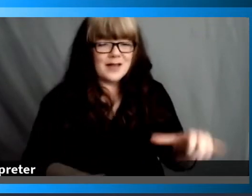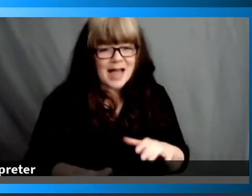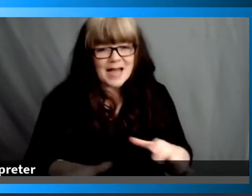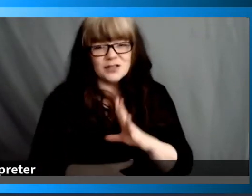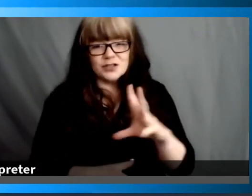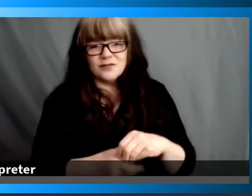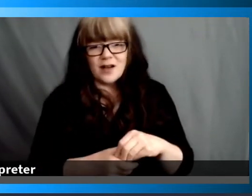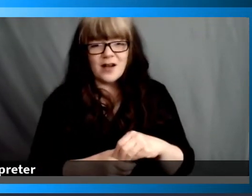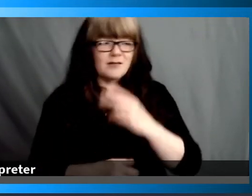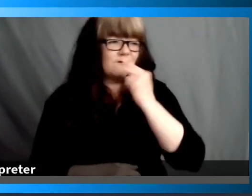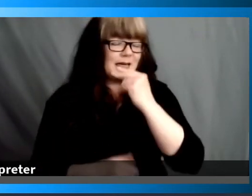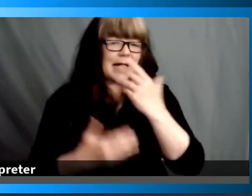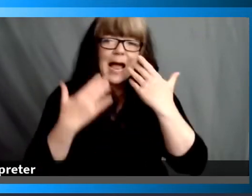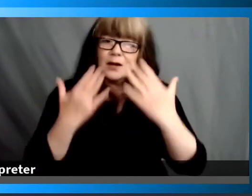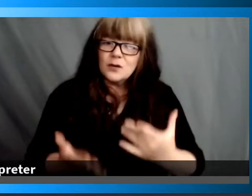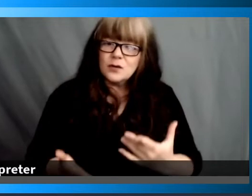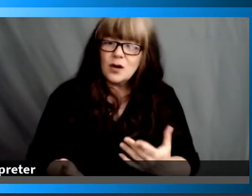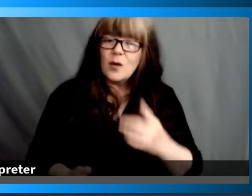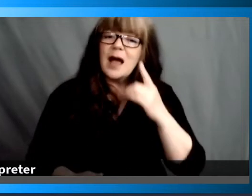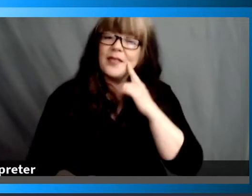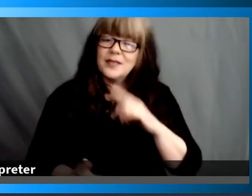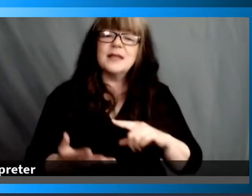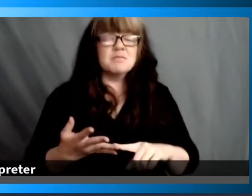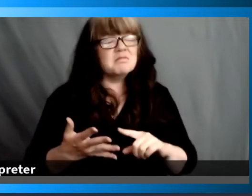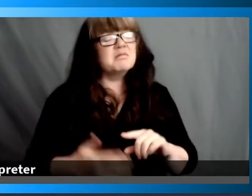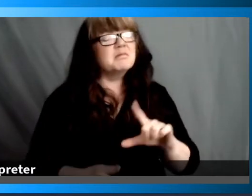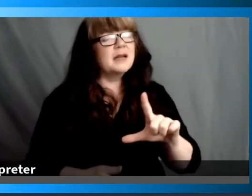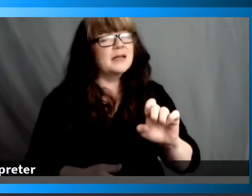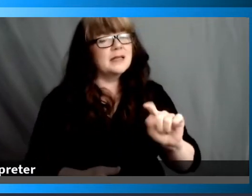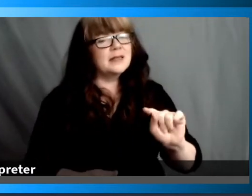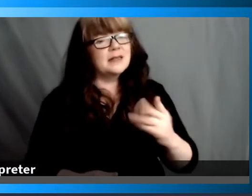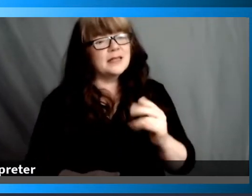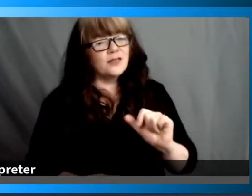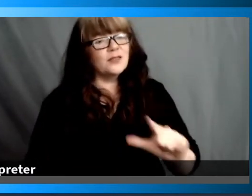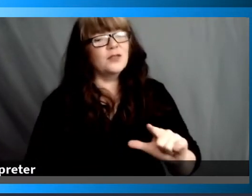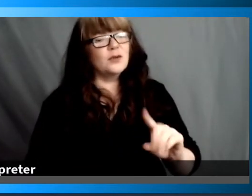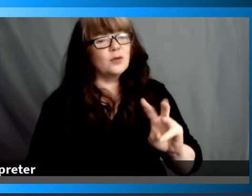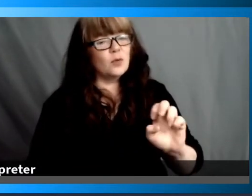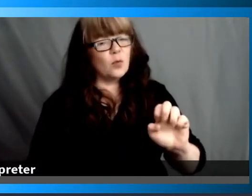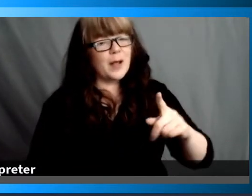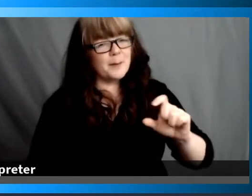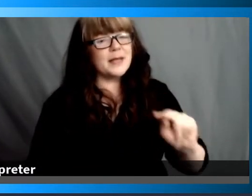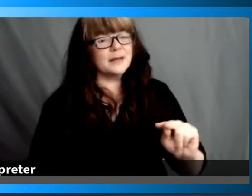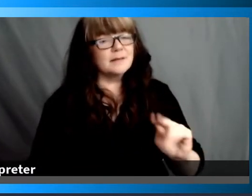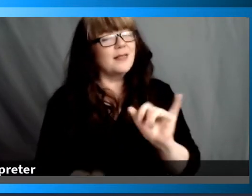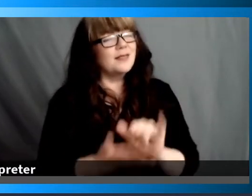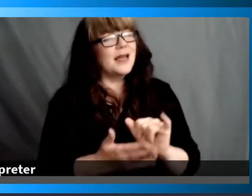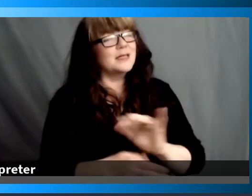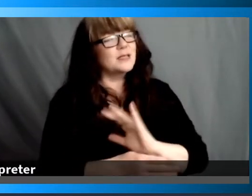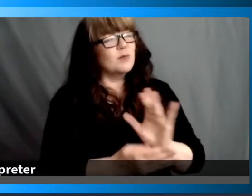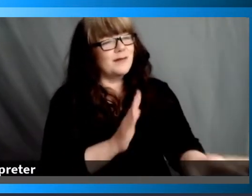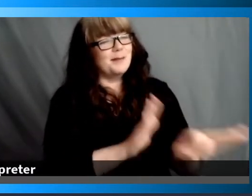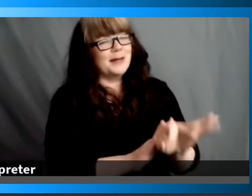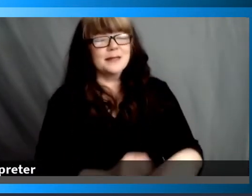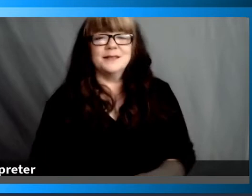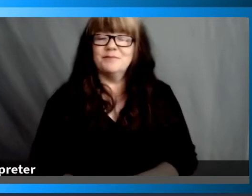funny. I don't know. I think Lethal Weapon. I think that's the play right there. Lethal Weapon. Great answer.